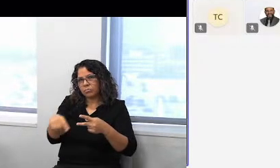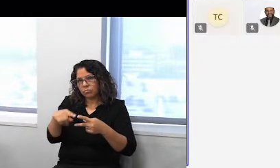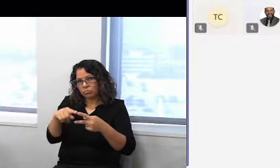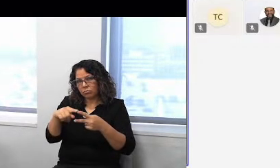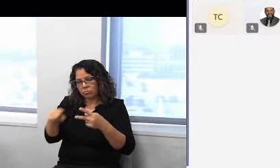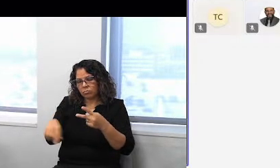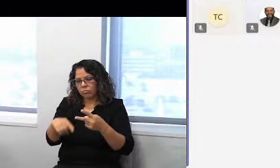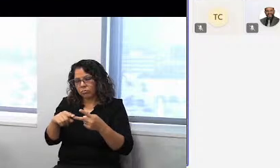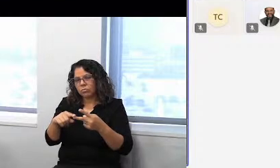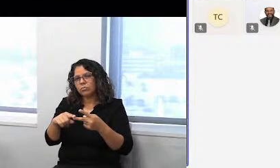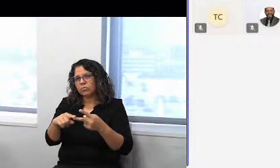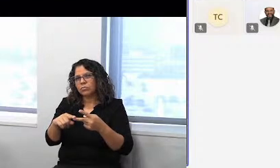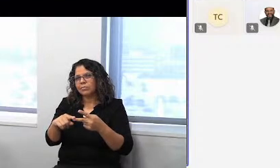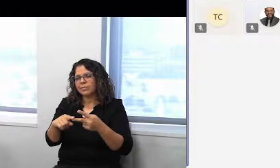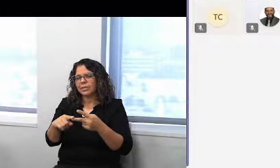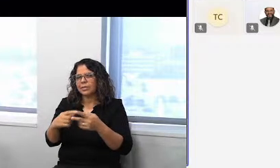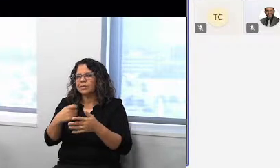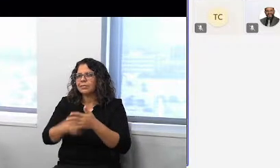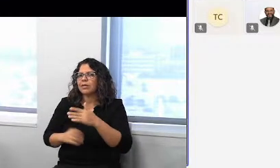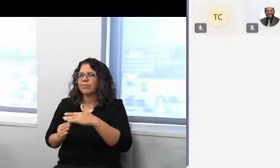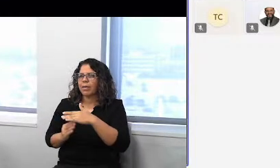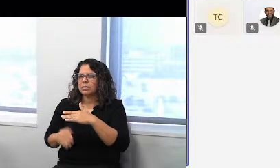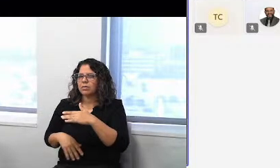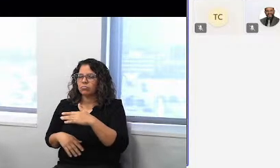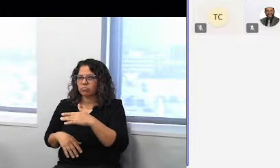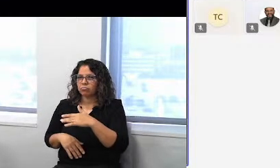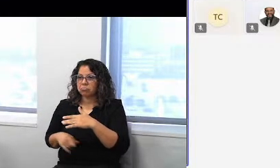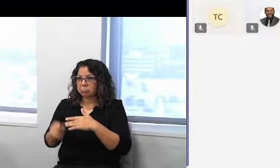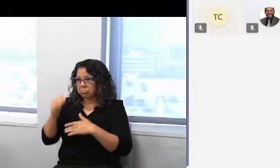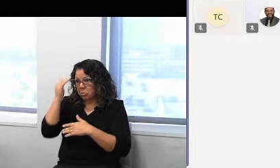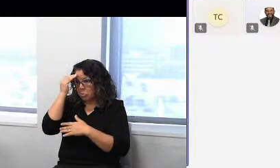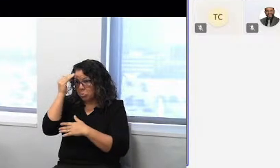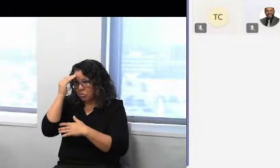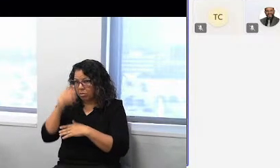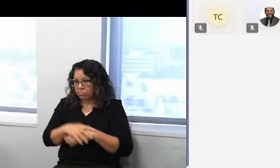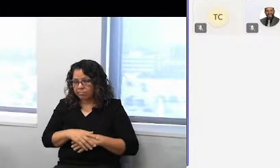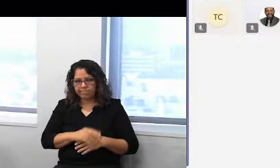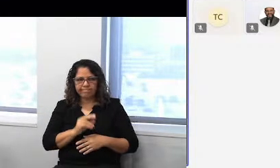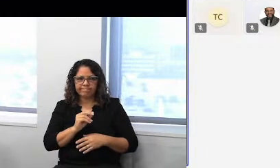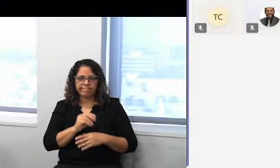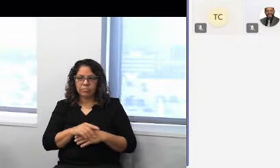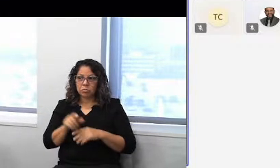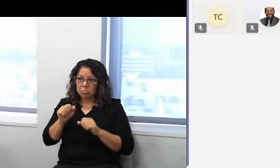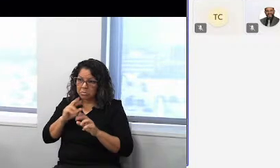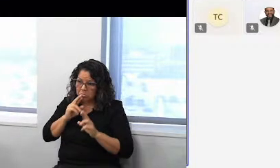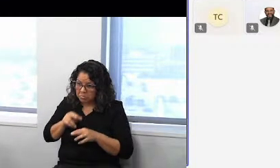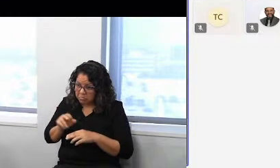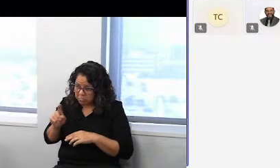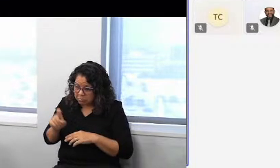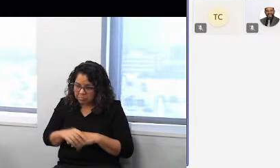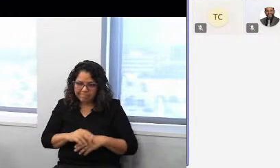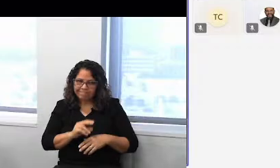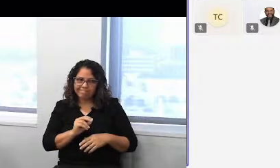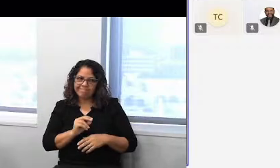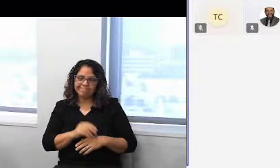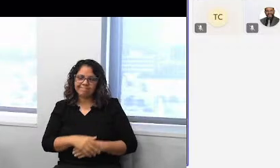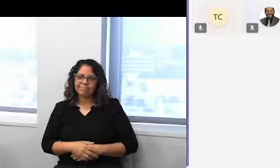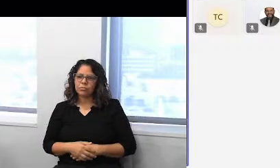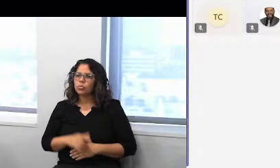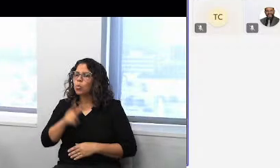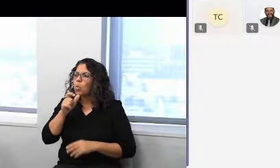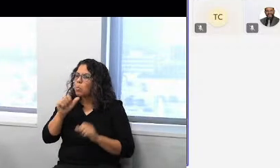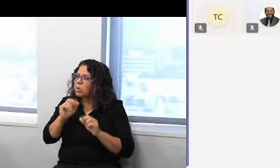to you about? You familiar with that? Yes. Okay. And are you the person to answer some questions No. about? Sir? No. Who would be the